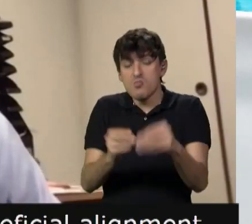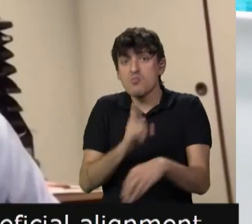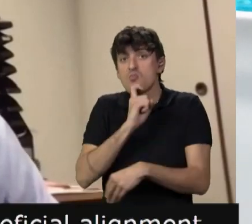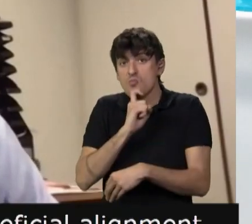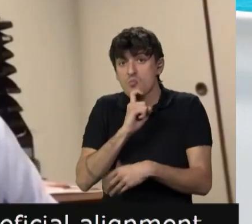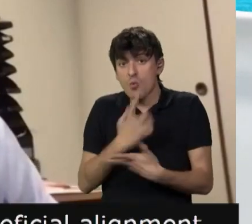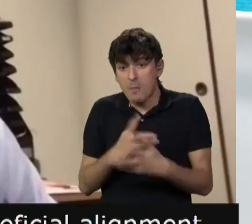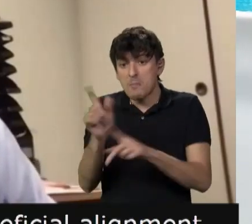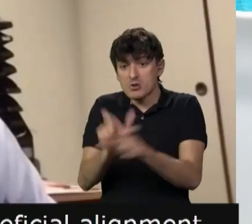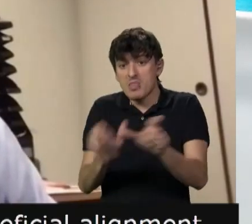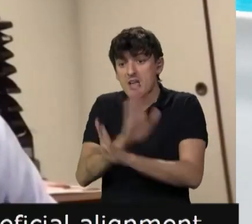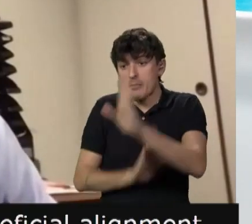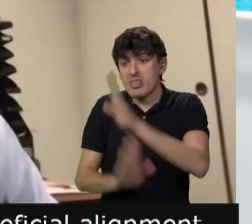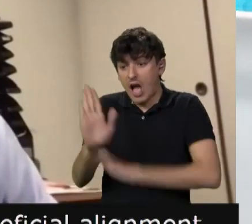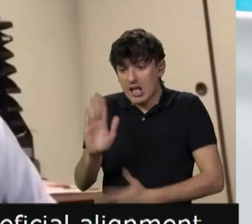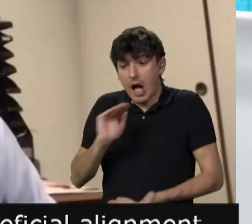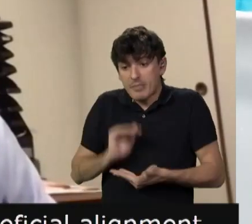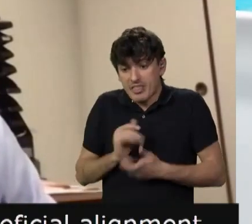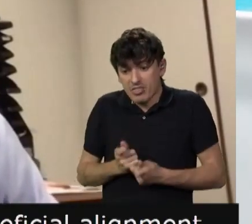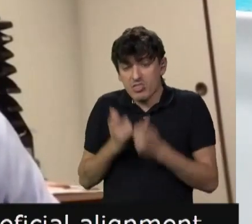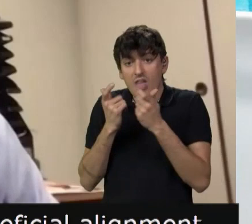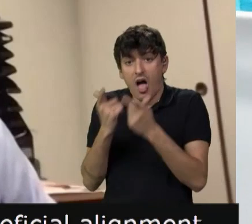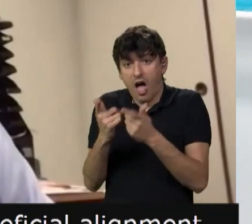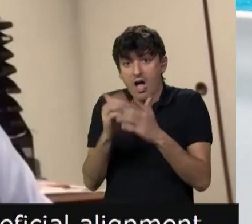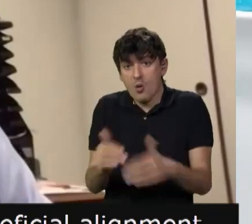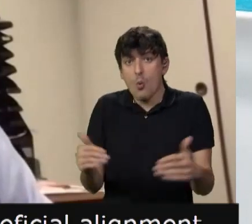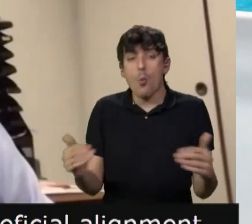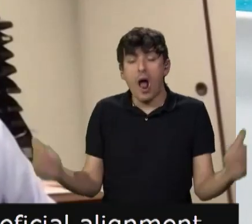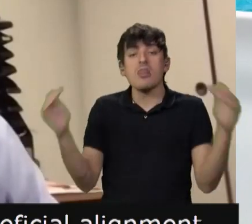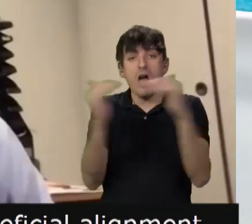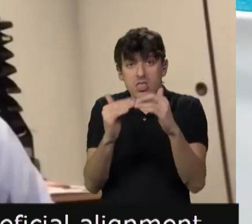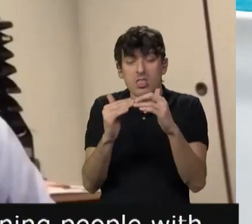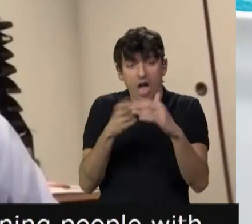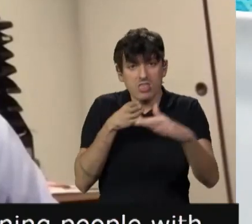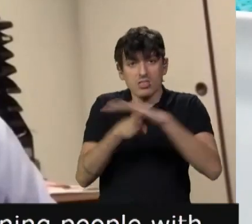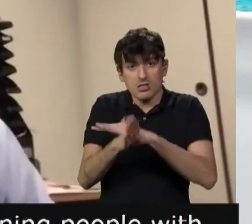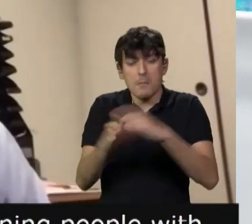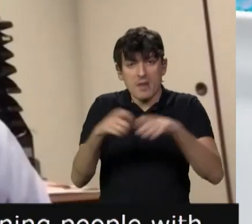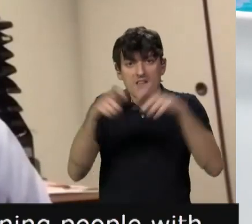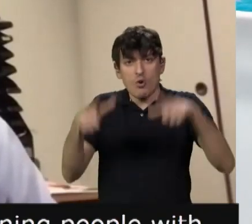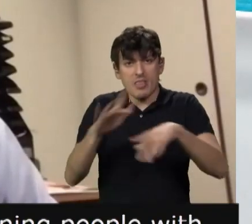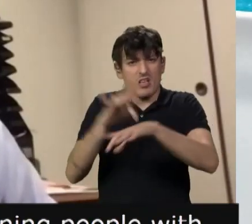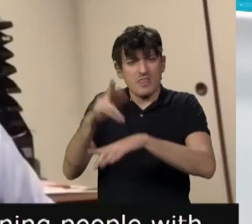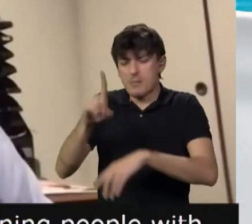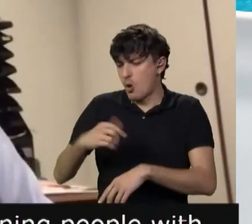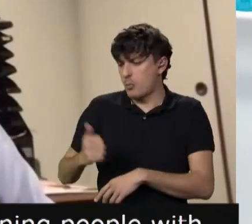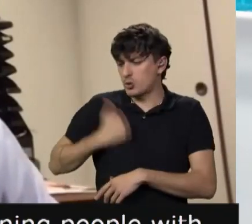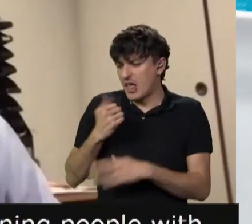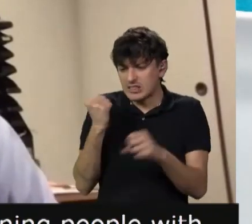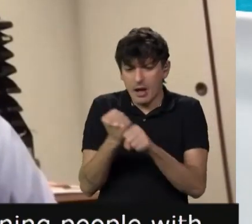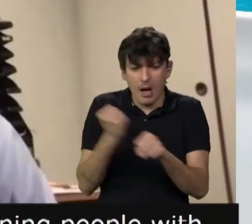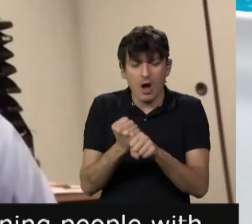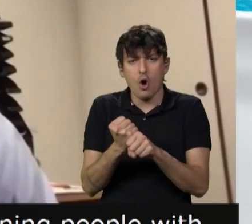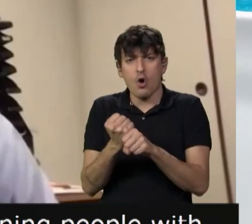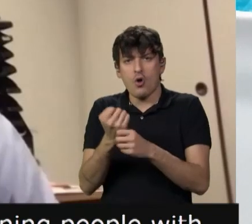digitization is by training people with disabilities so that they have real access to digital platforms and to providing